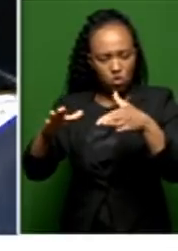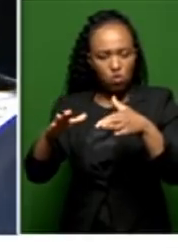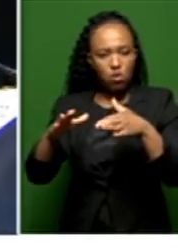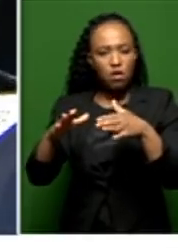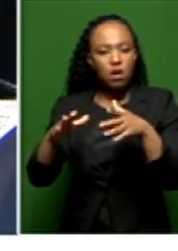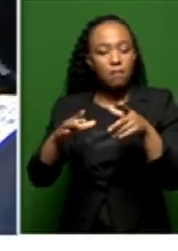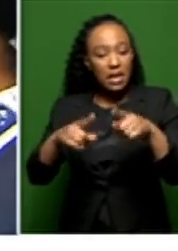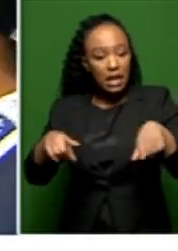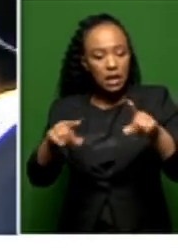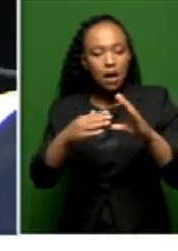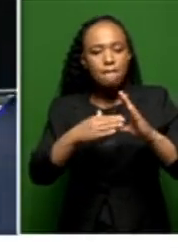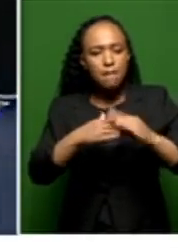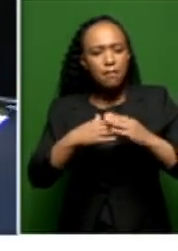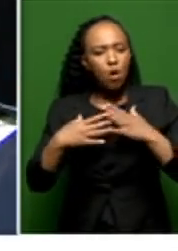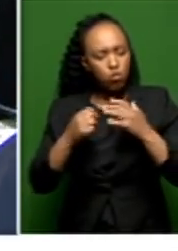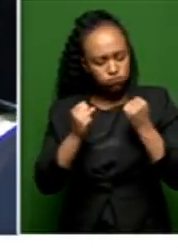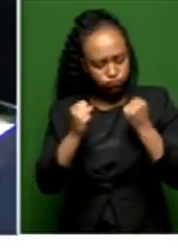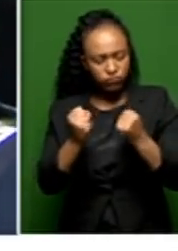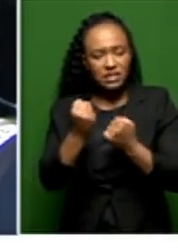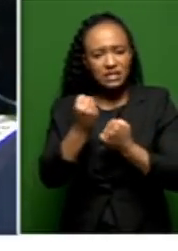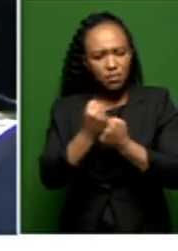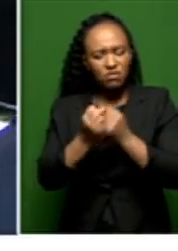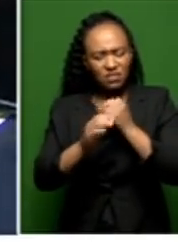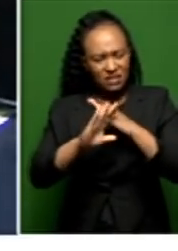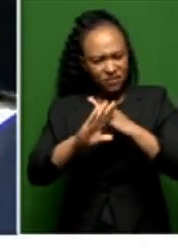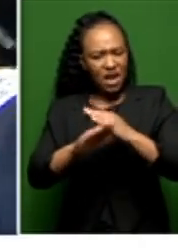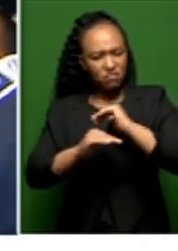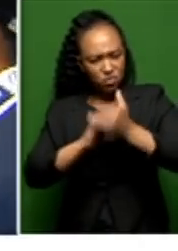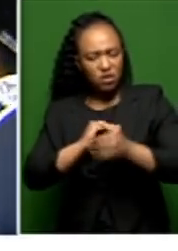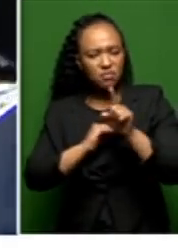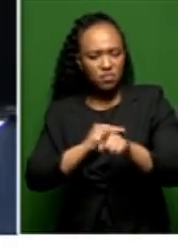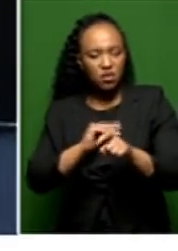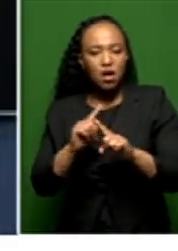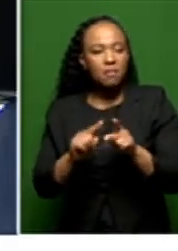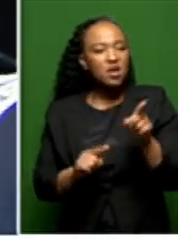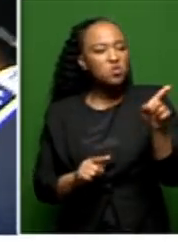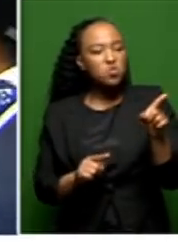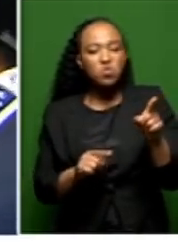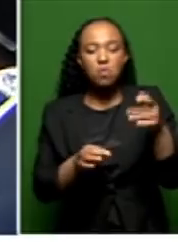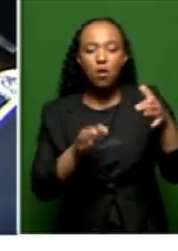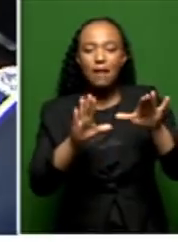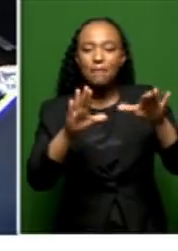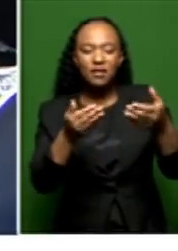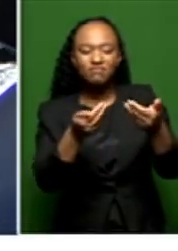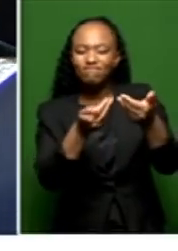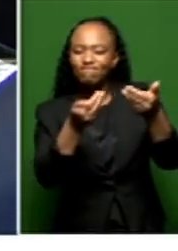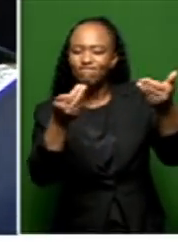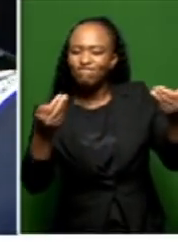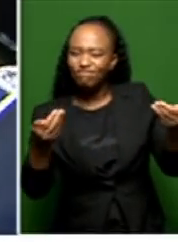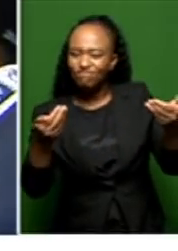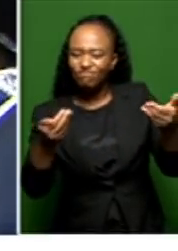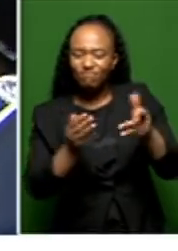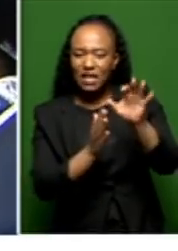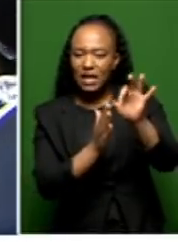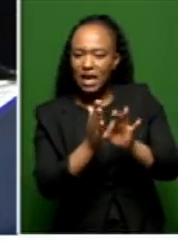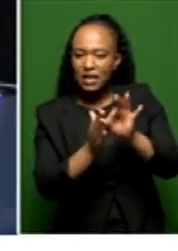loyal constituency at all costs. But it looks like you were so divided going to this election